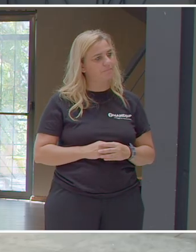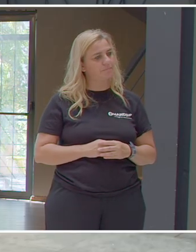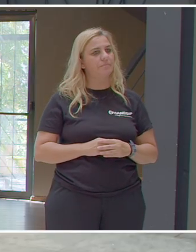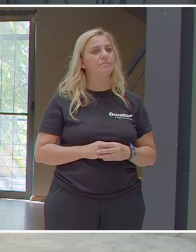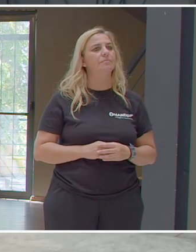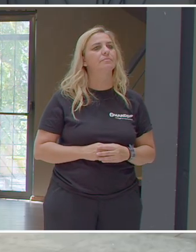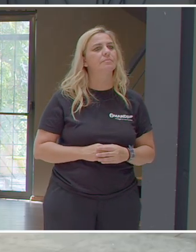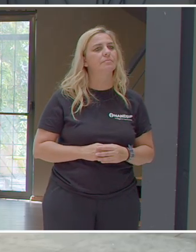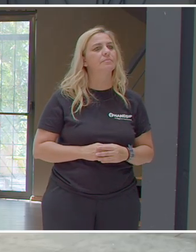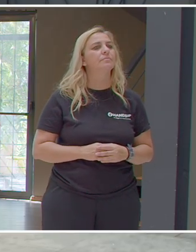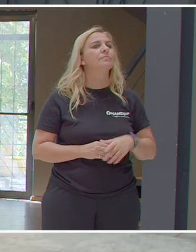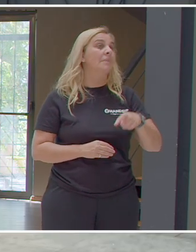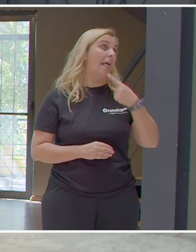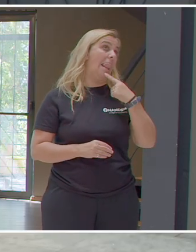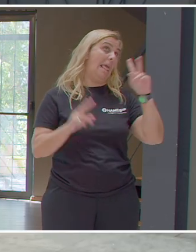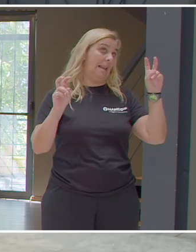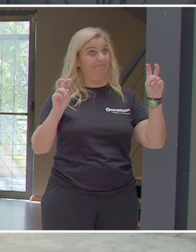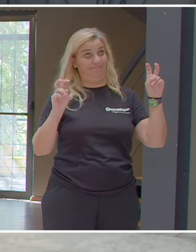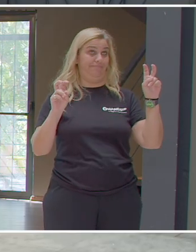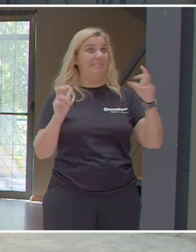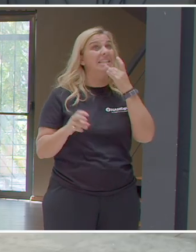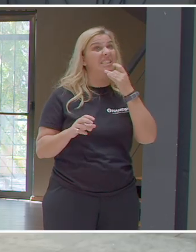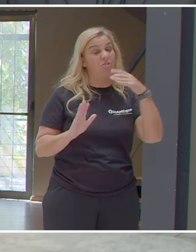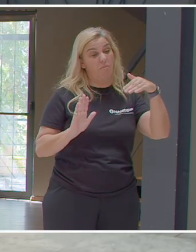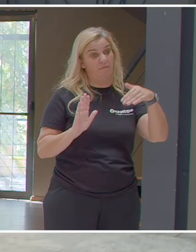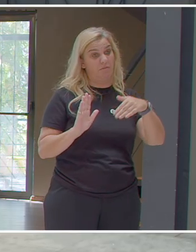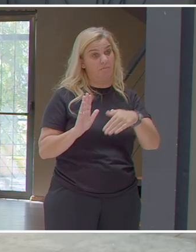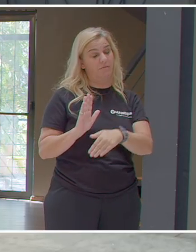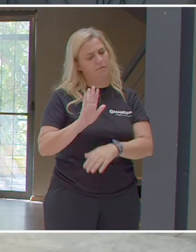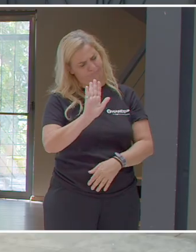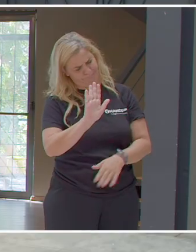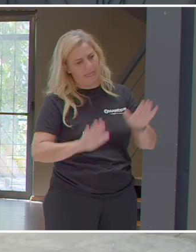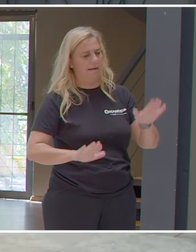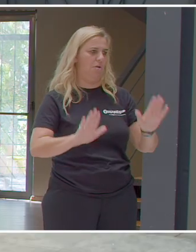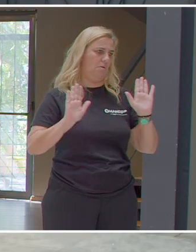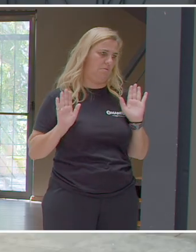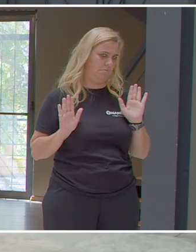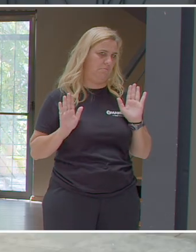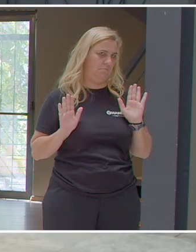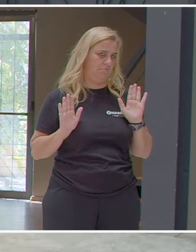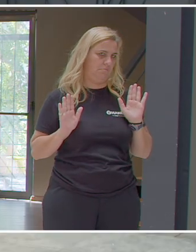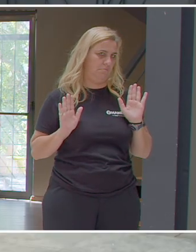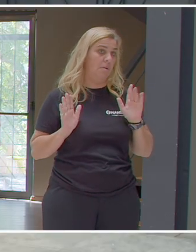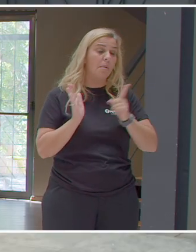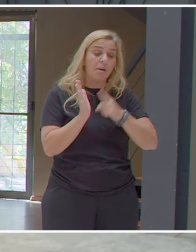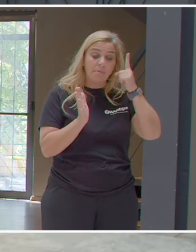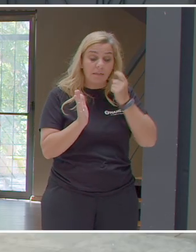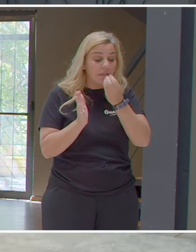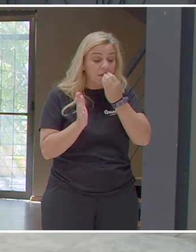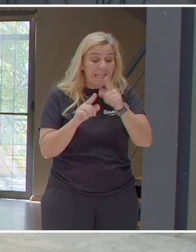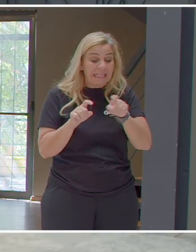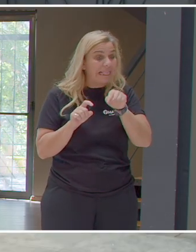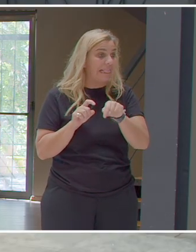Plant-based diets cause iron deficiency. It depends. You really have to know what you're eating, and